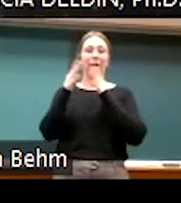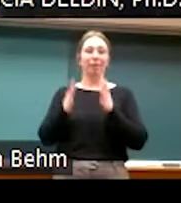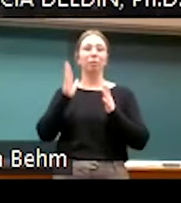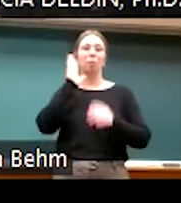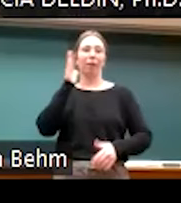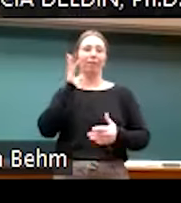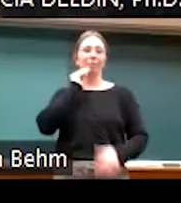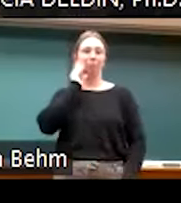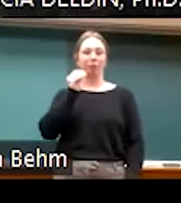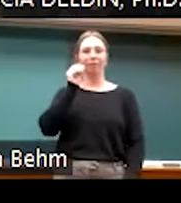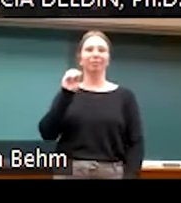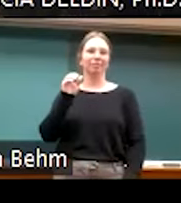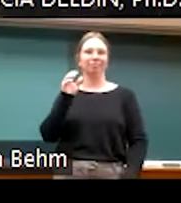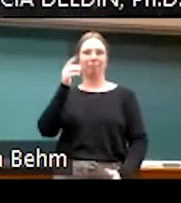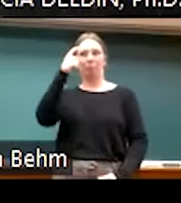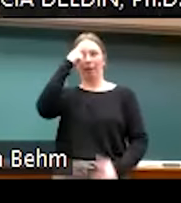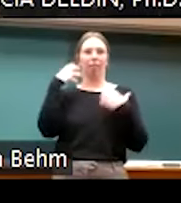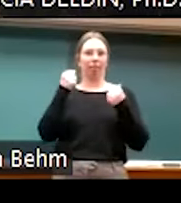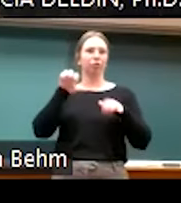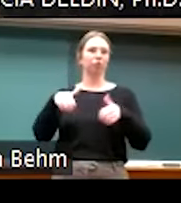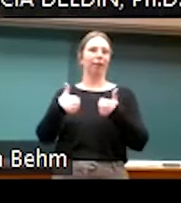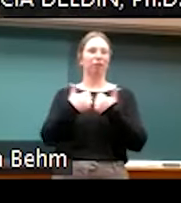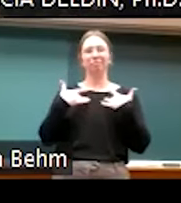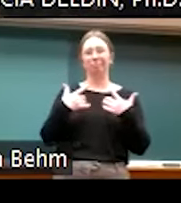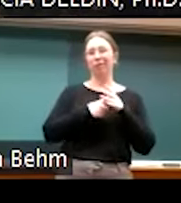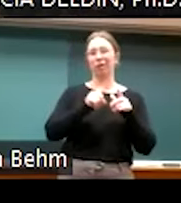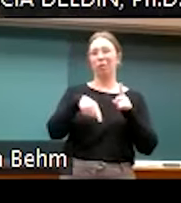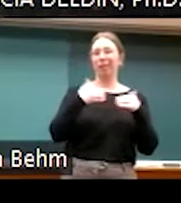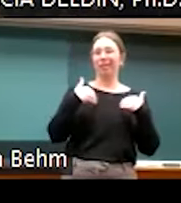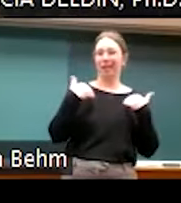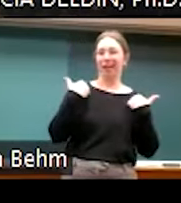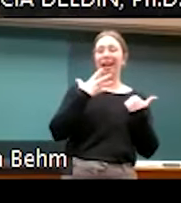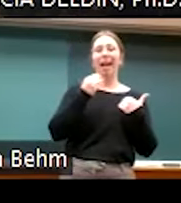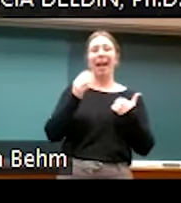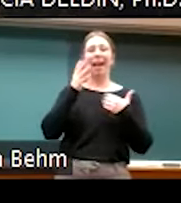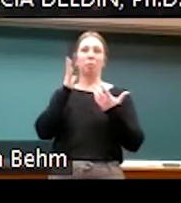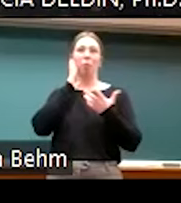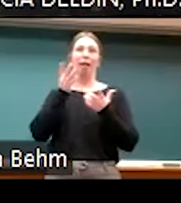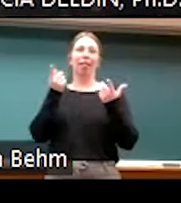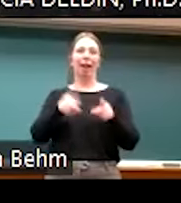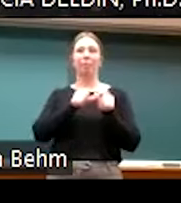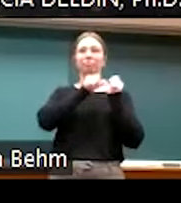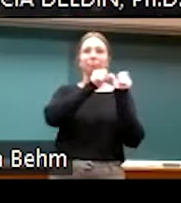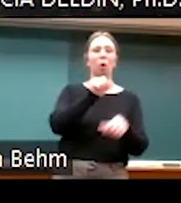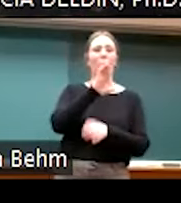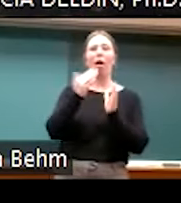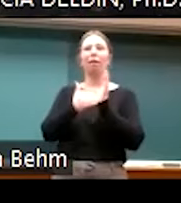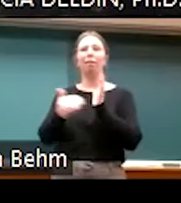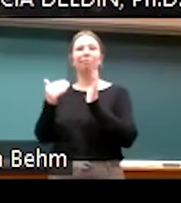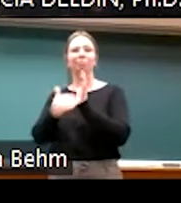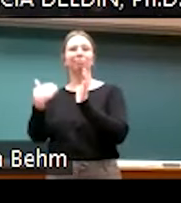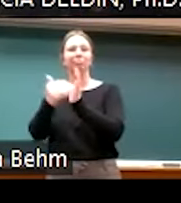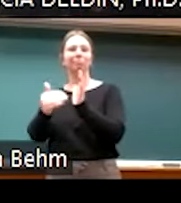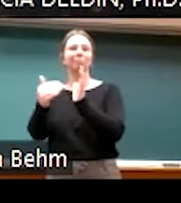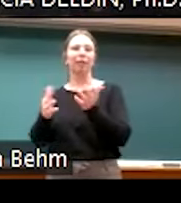this starts when people are young. And these conditions are chronic and episodic, which leads them to be the leading cause of